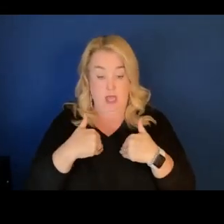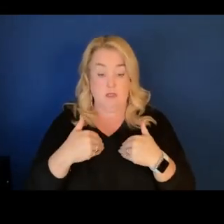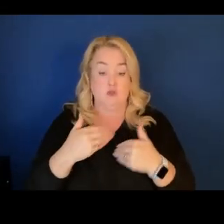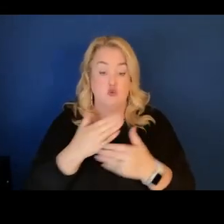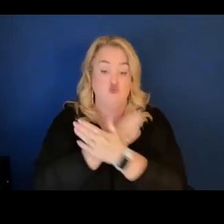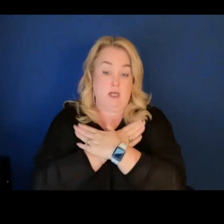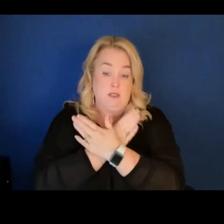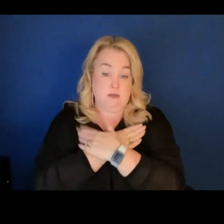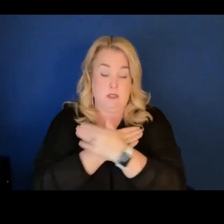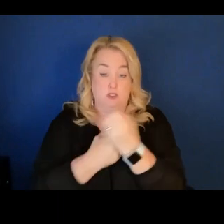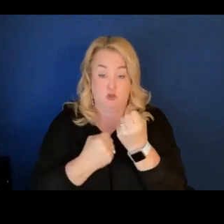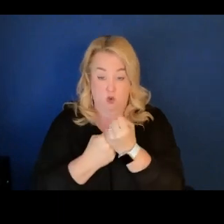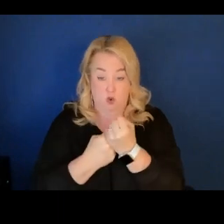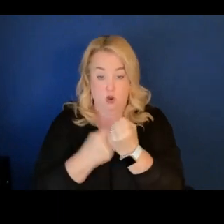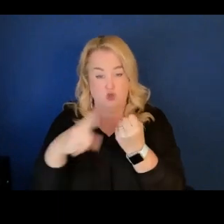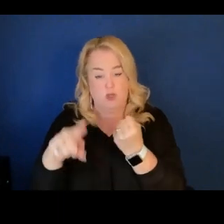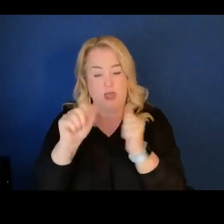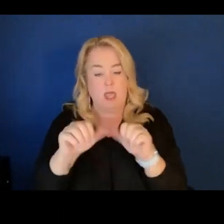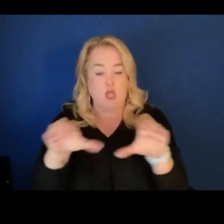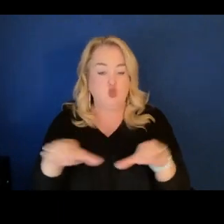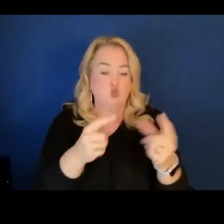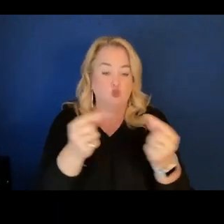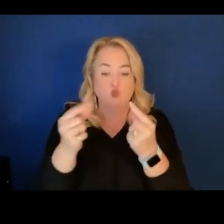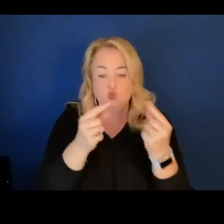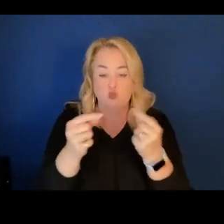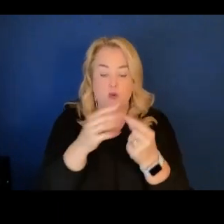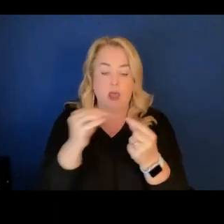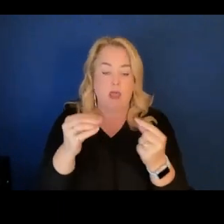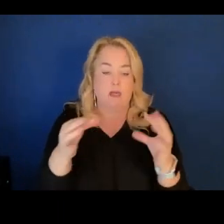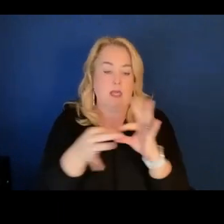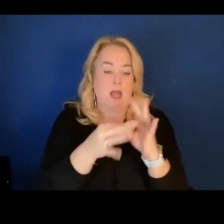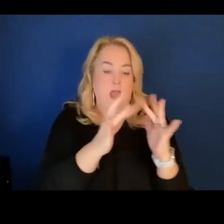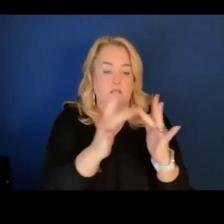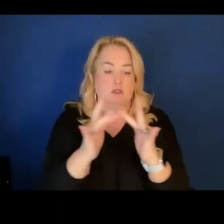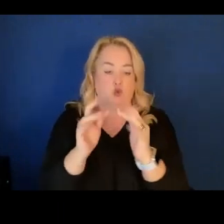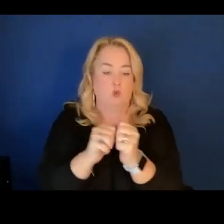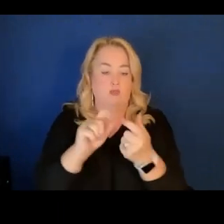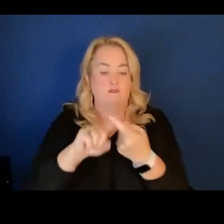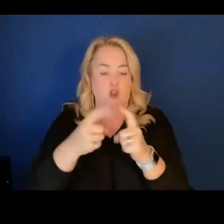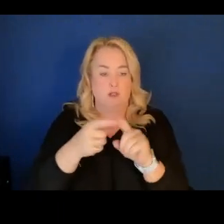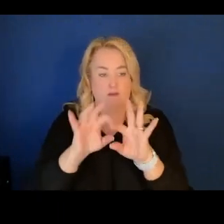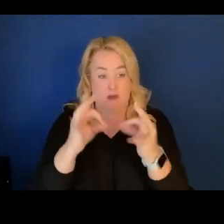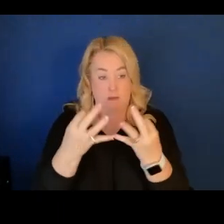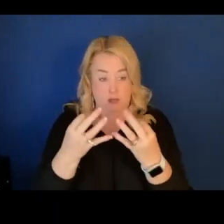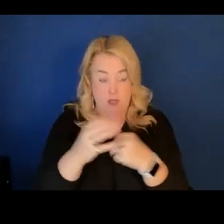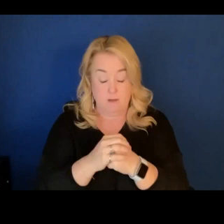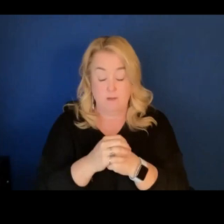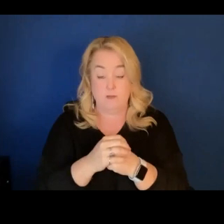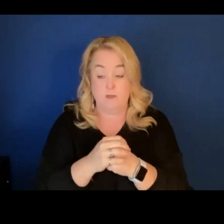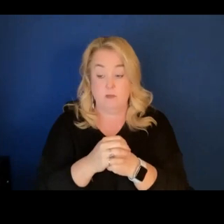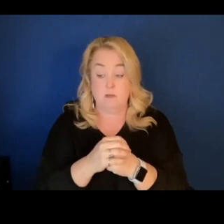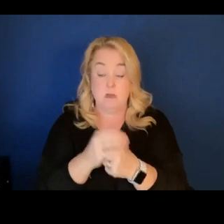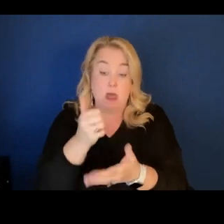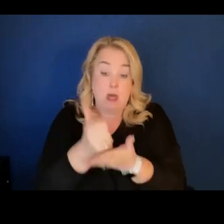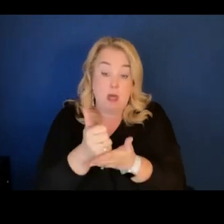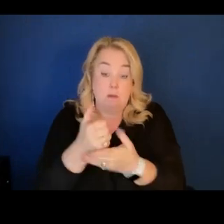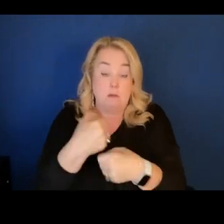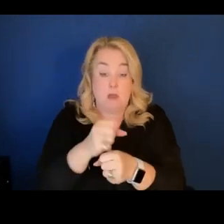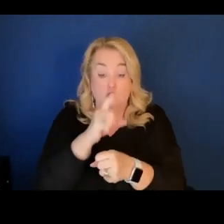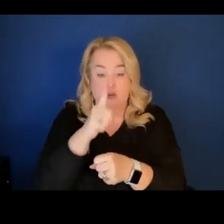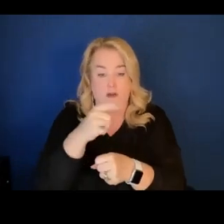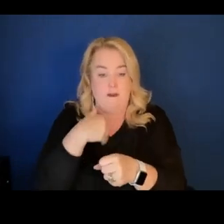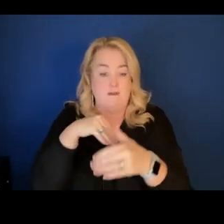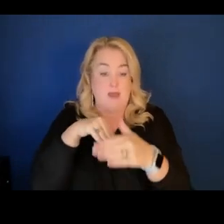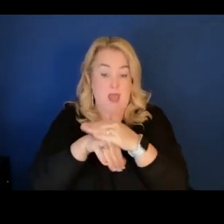they can not only do their chores, but also connect with friends and family. Or about helping make sure they have access